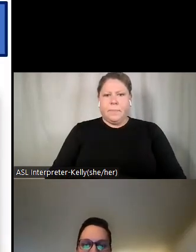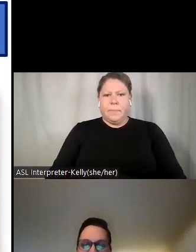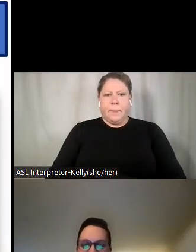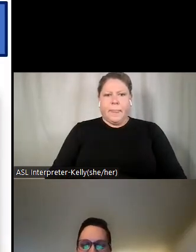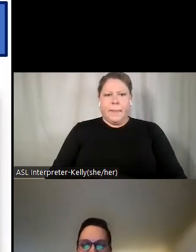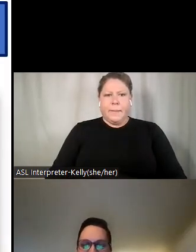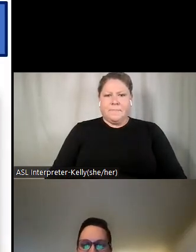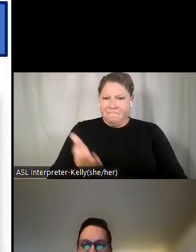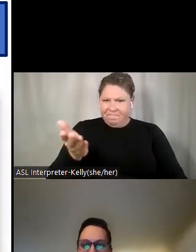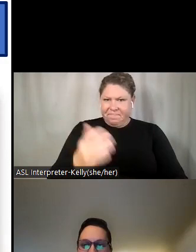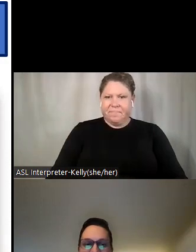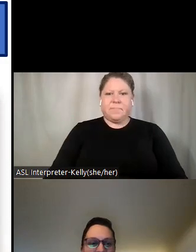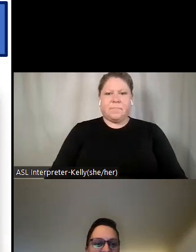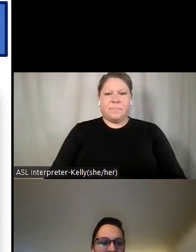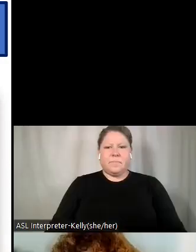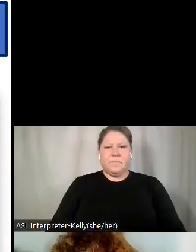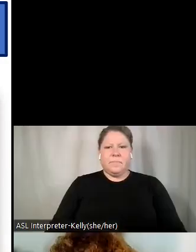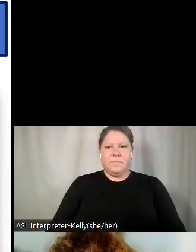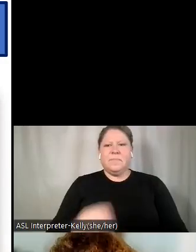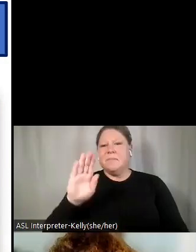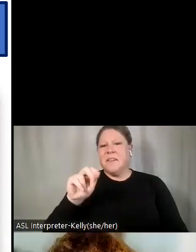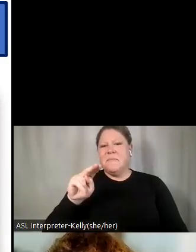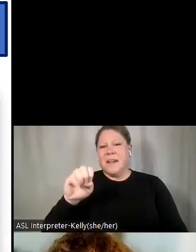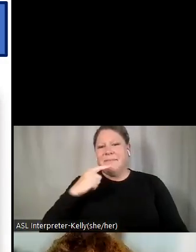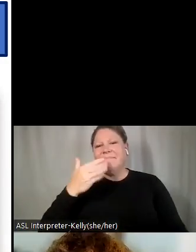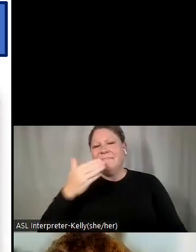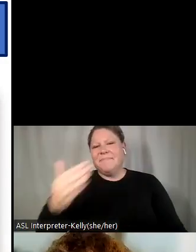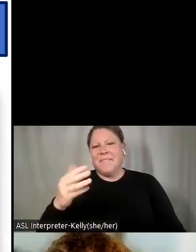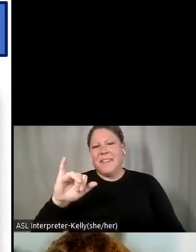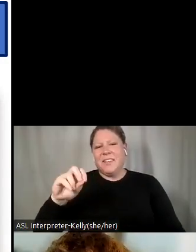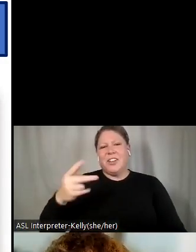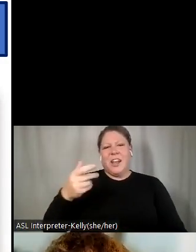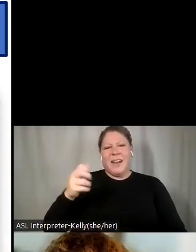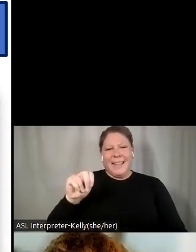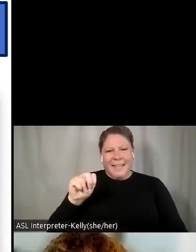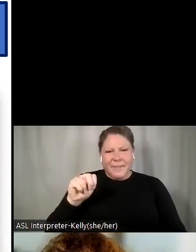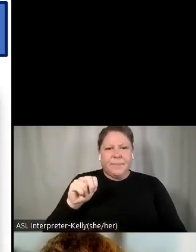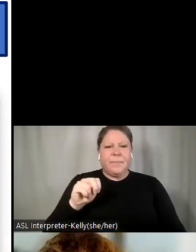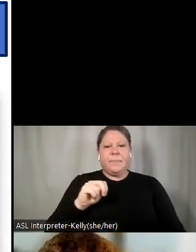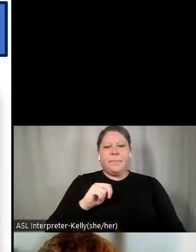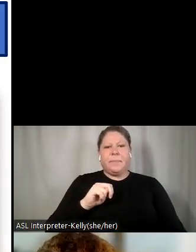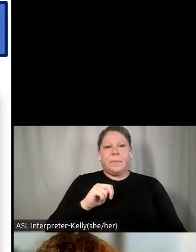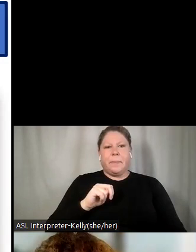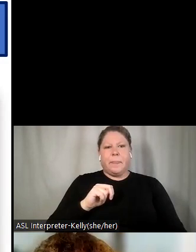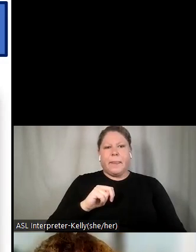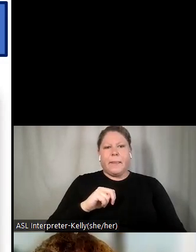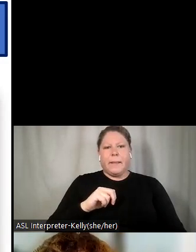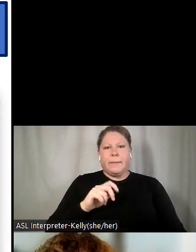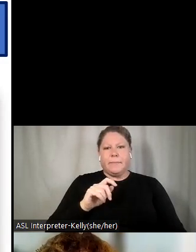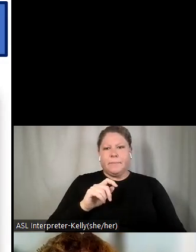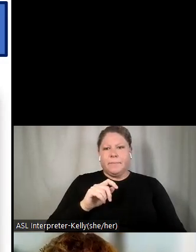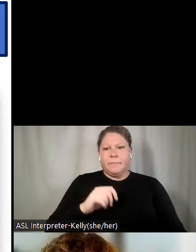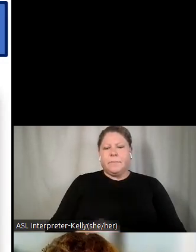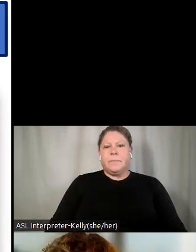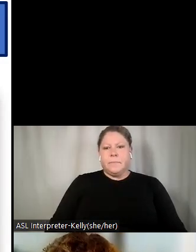Bonnie. Thanks, Jonathan. So for those of you in the group that are watching the talk, some of this